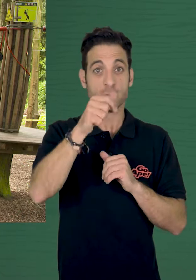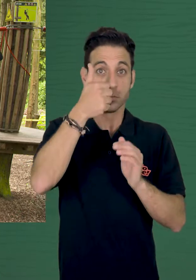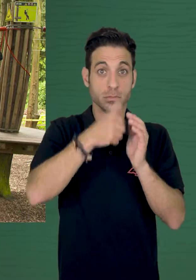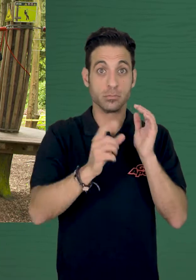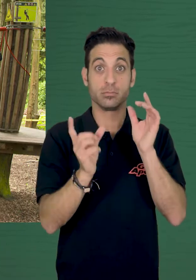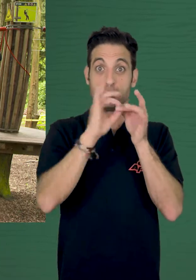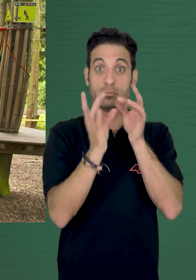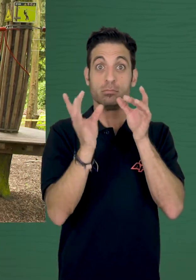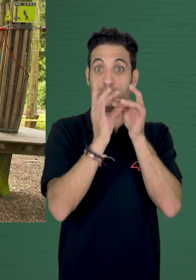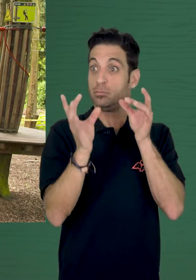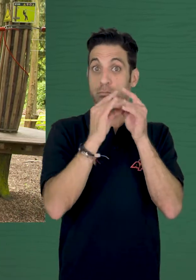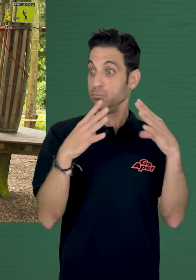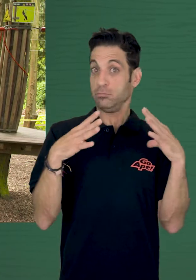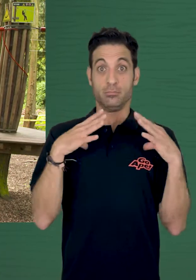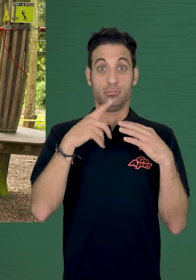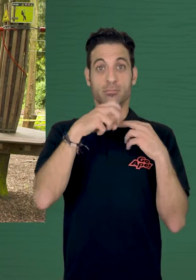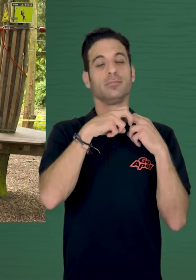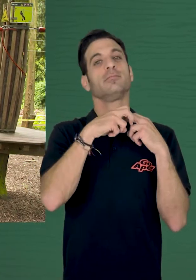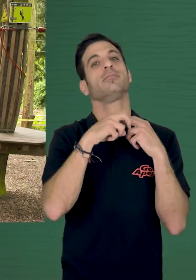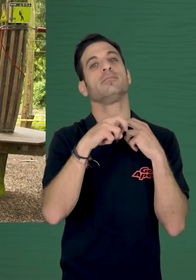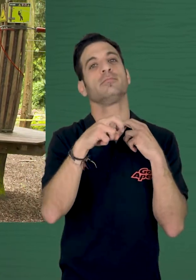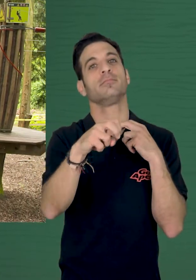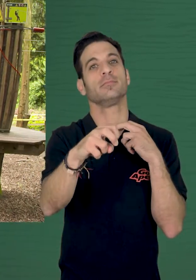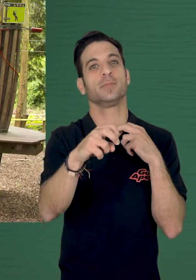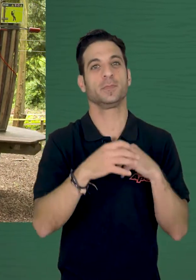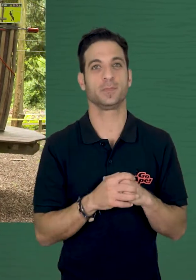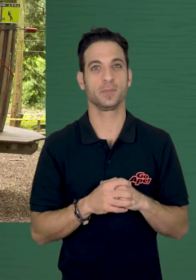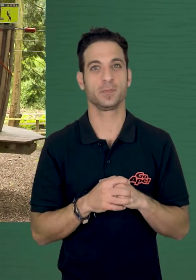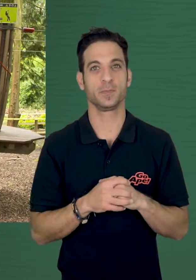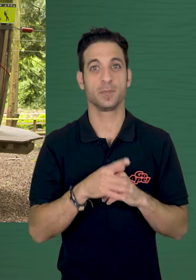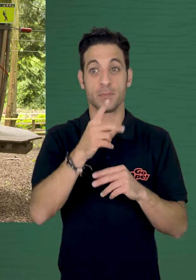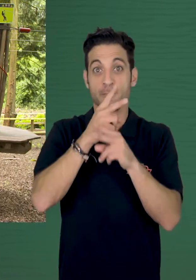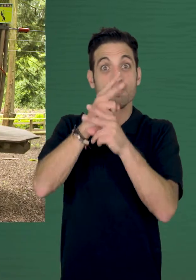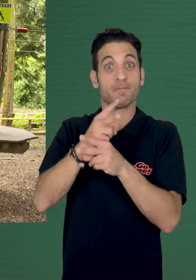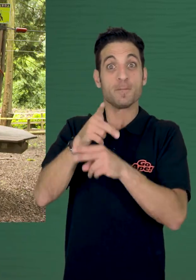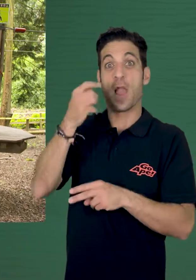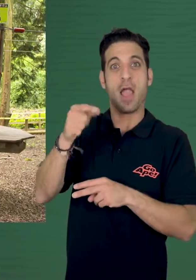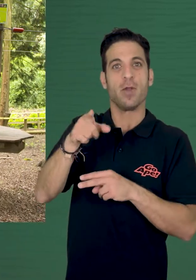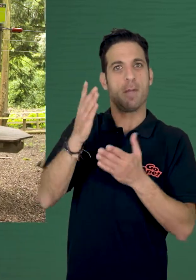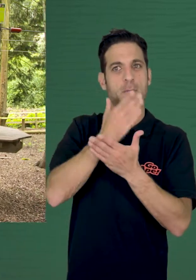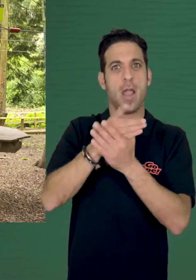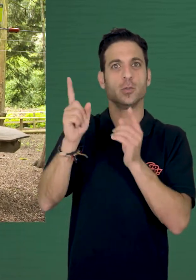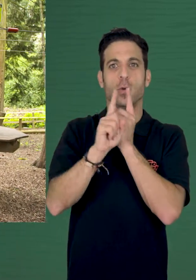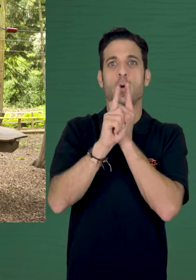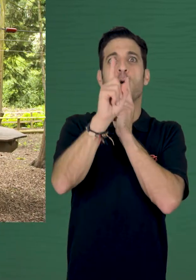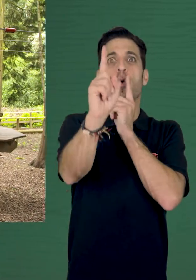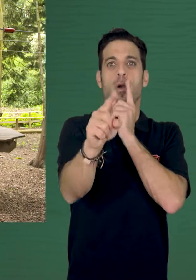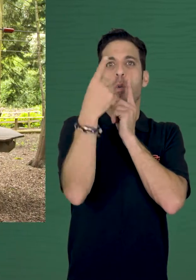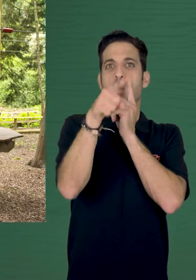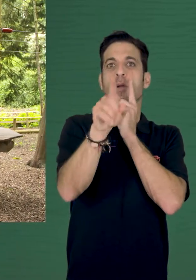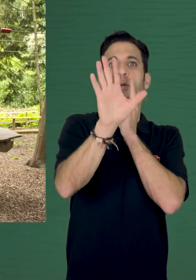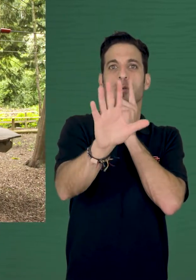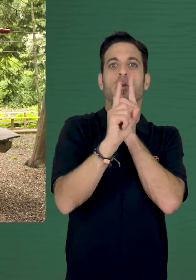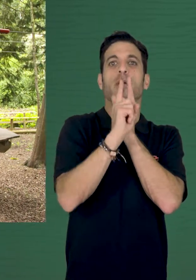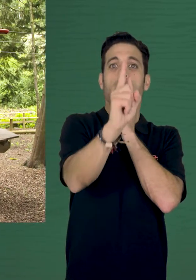start attaching so you're ready as long as you wait on the platform. If you are supervising somebody at this point, they need to stay no